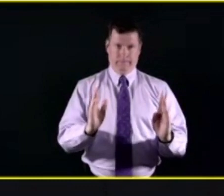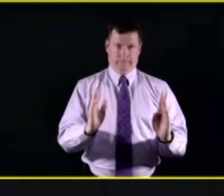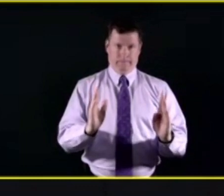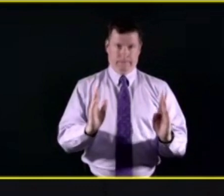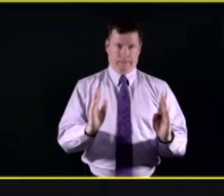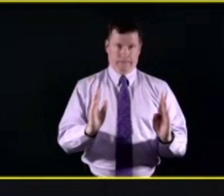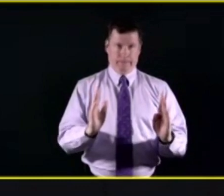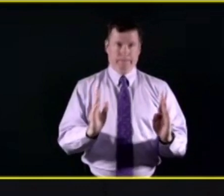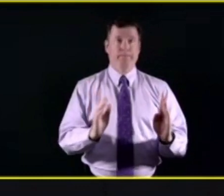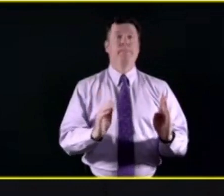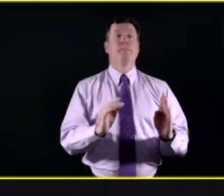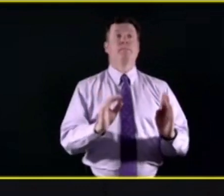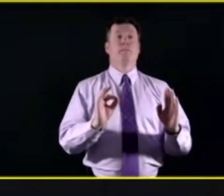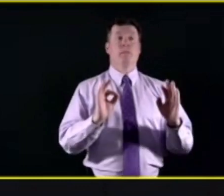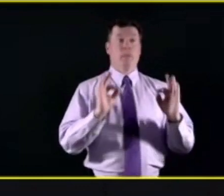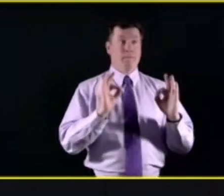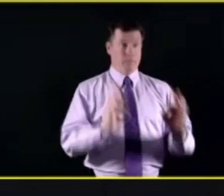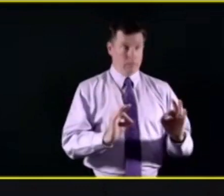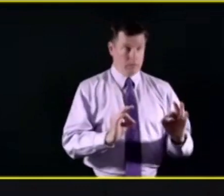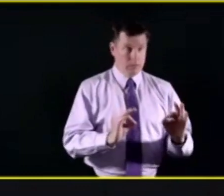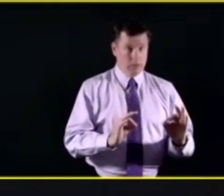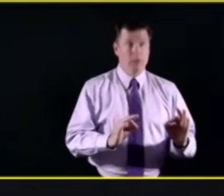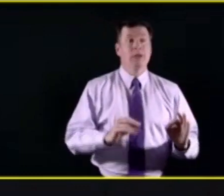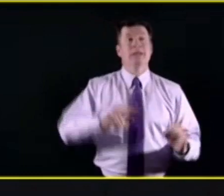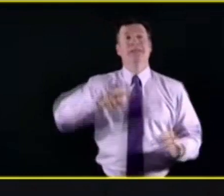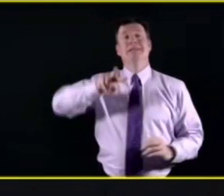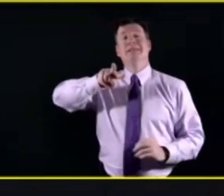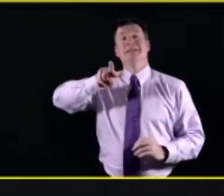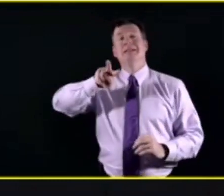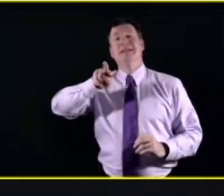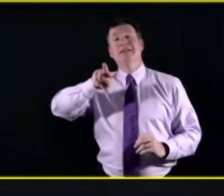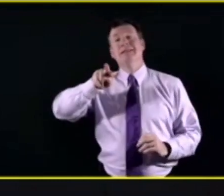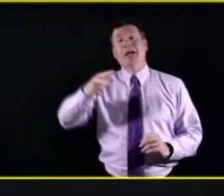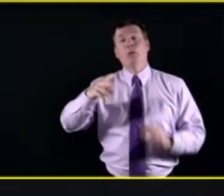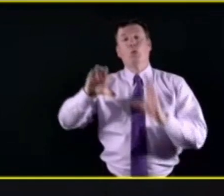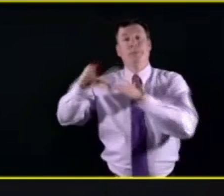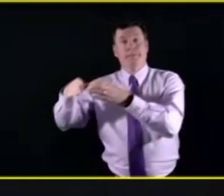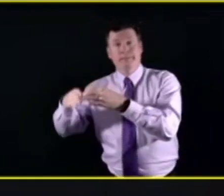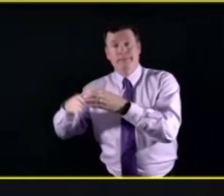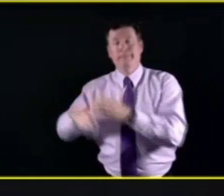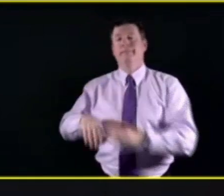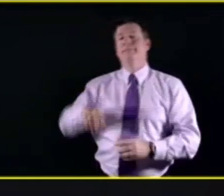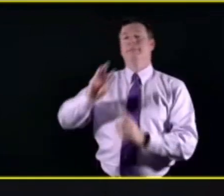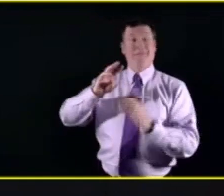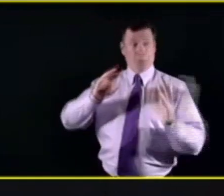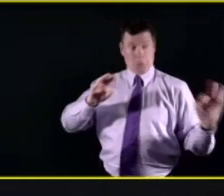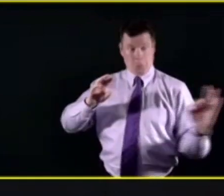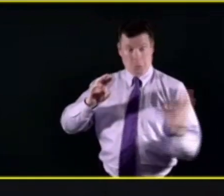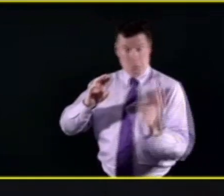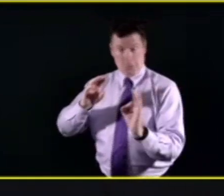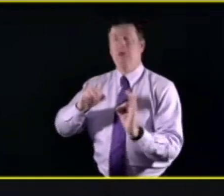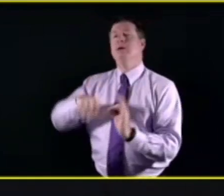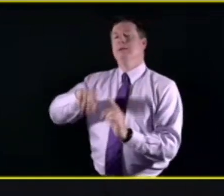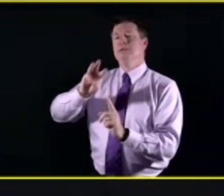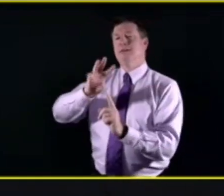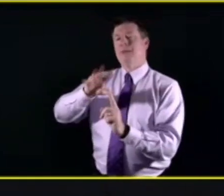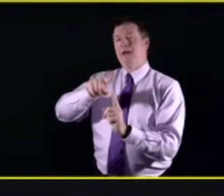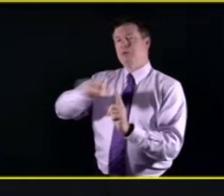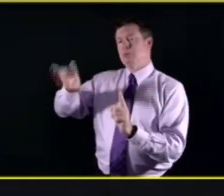to 85. And that's a very important age group because that is the age group where we